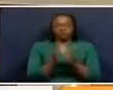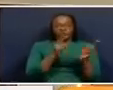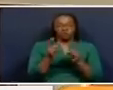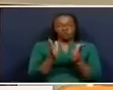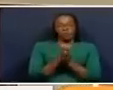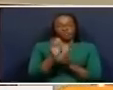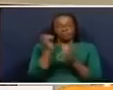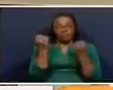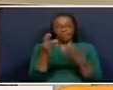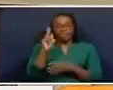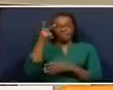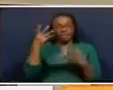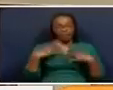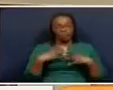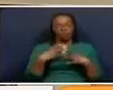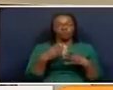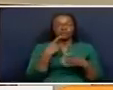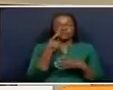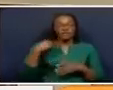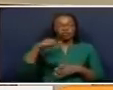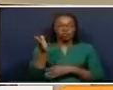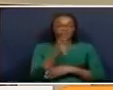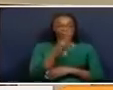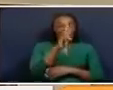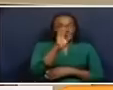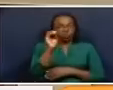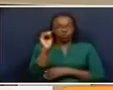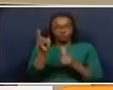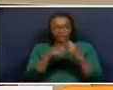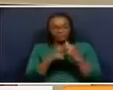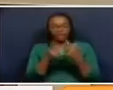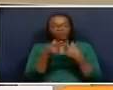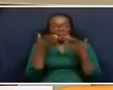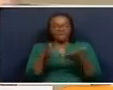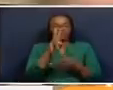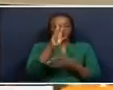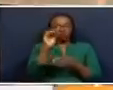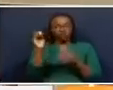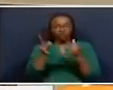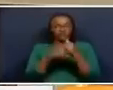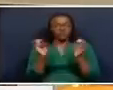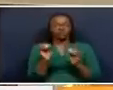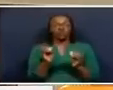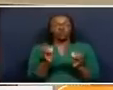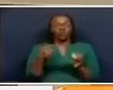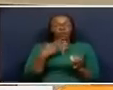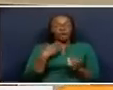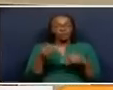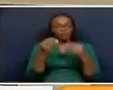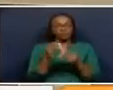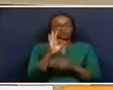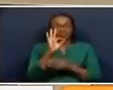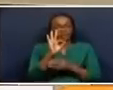are back to 207. I mean, Jeff, this is not 207. Let me give you three examples. In 2007,